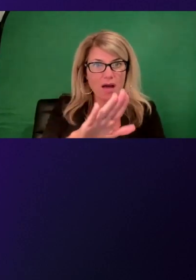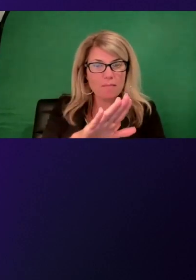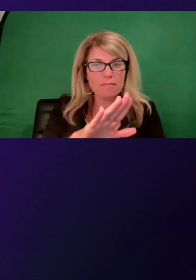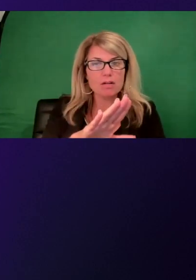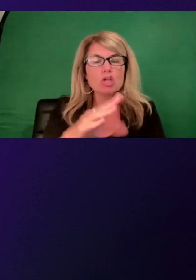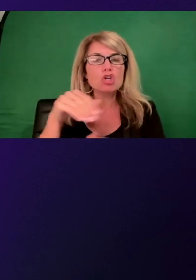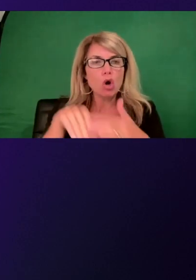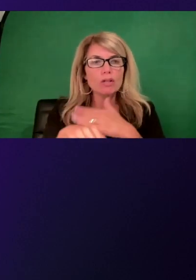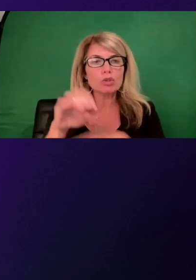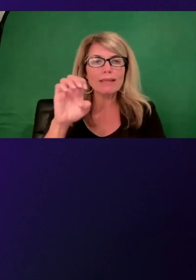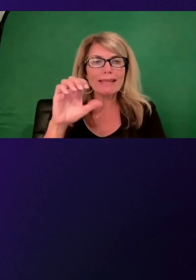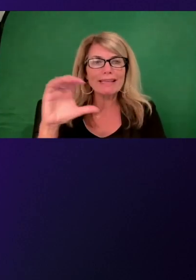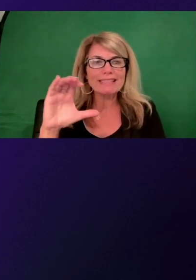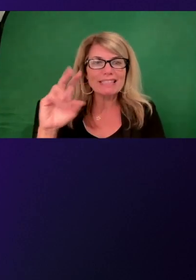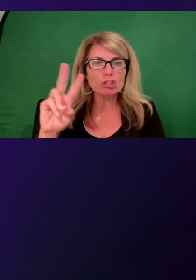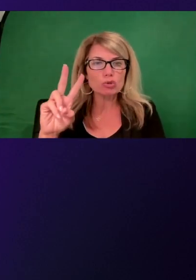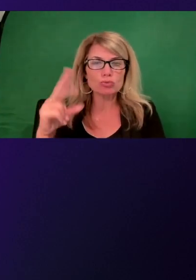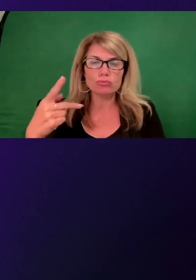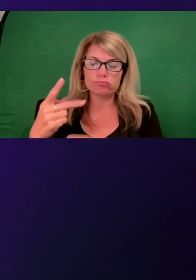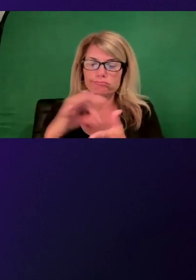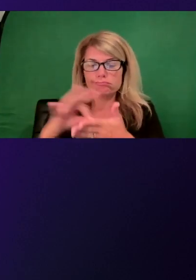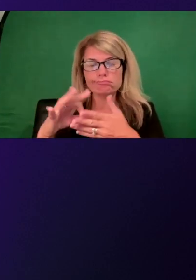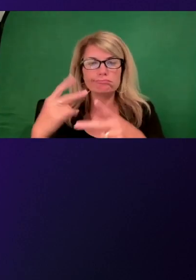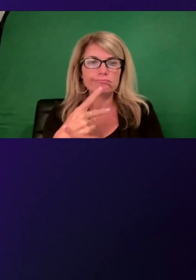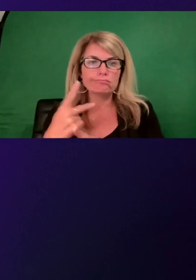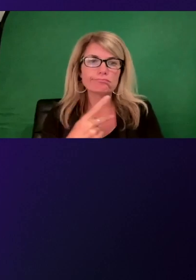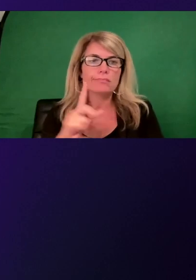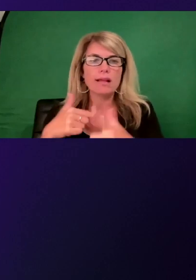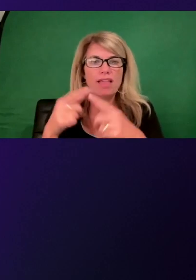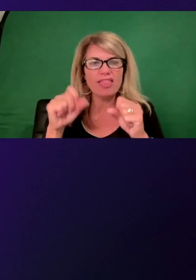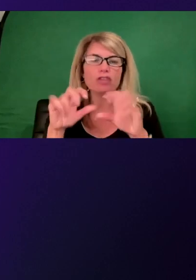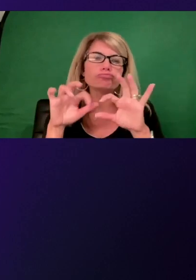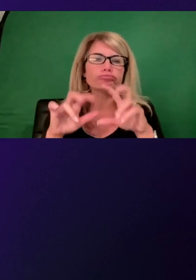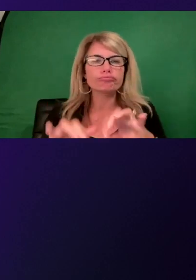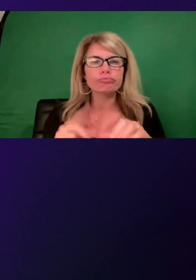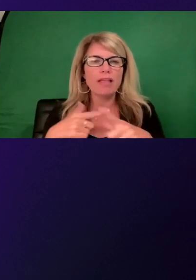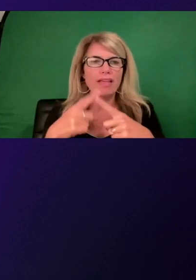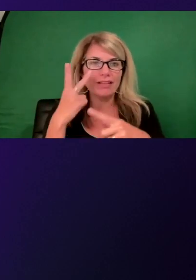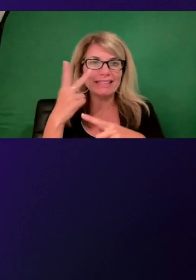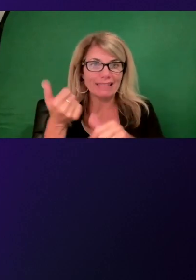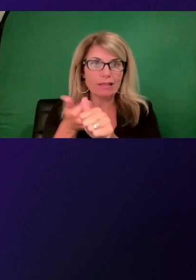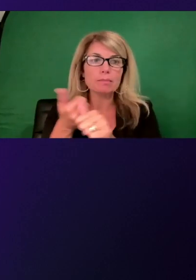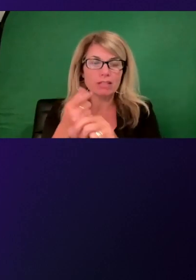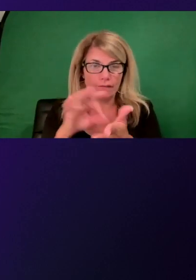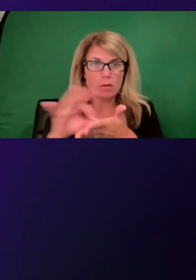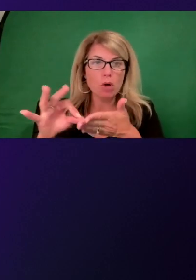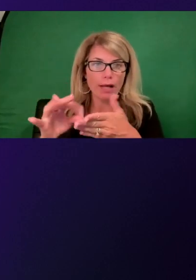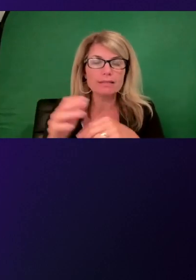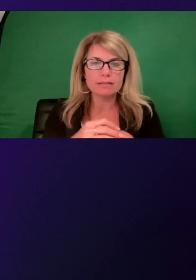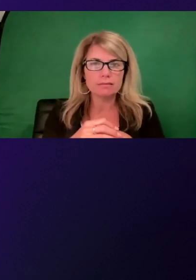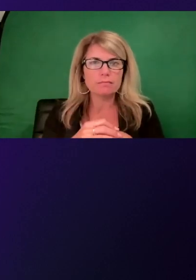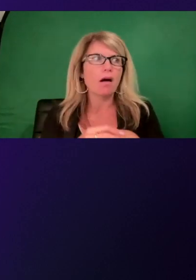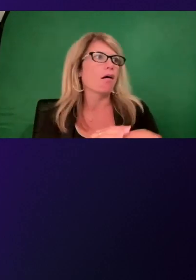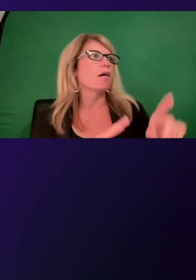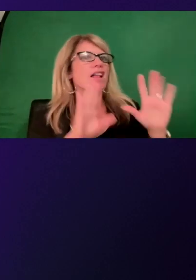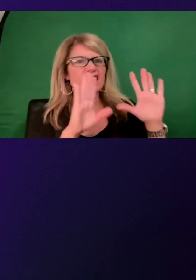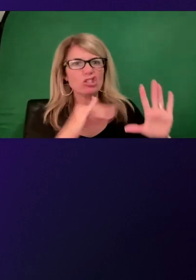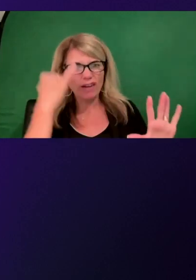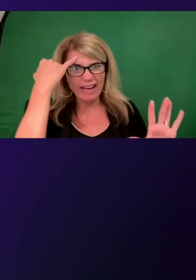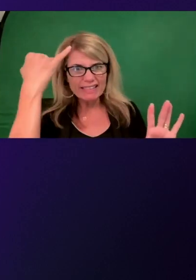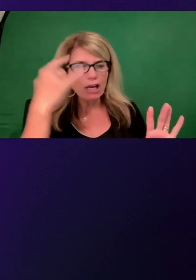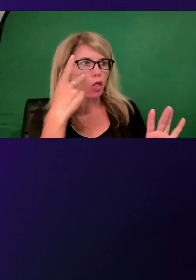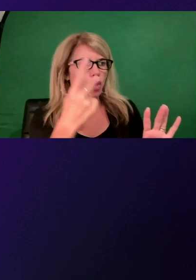pricing calculator. They can feed in all the attributes, and they can feed themselves. That's a great way to go, is to take a look at the calculator, right?